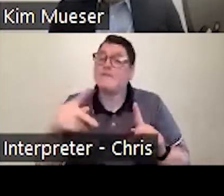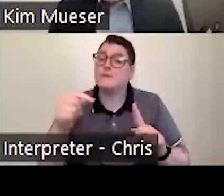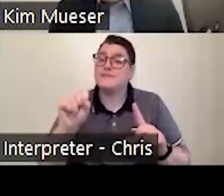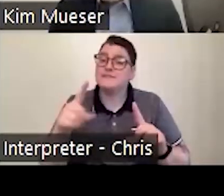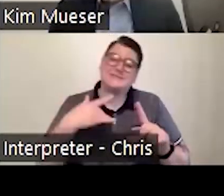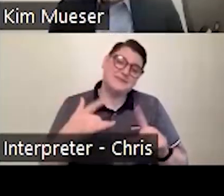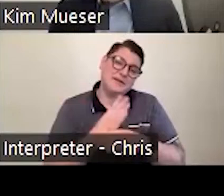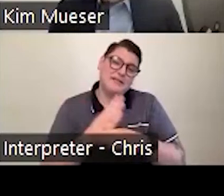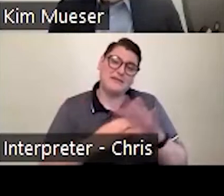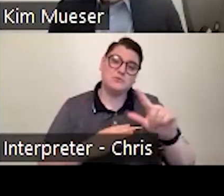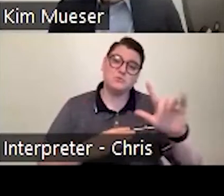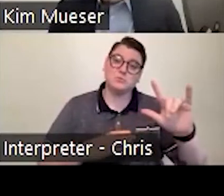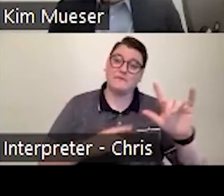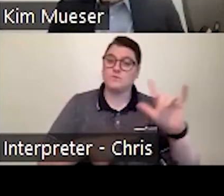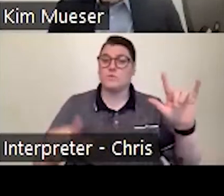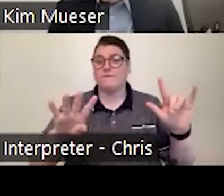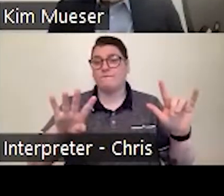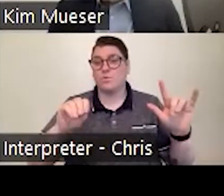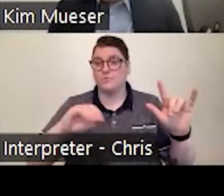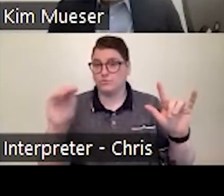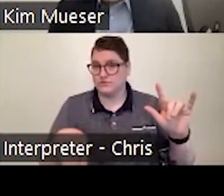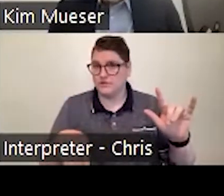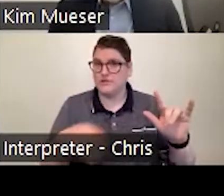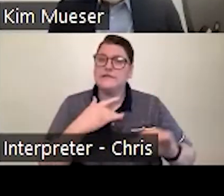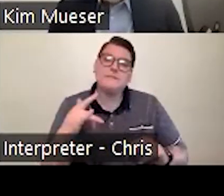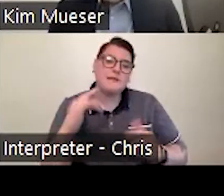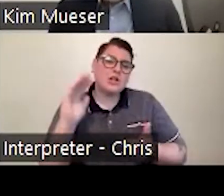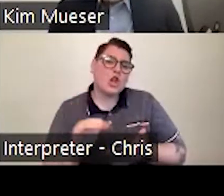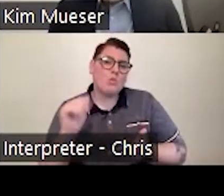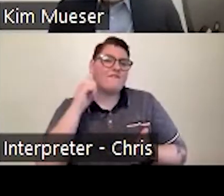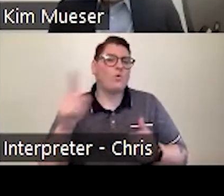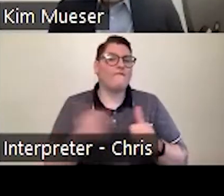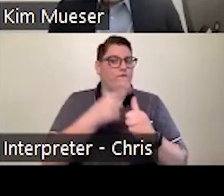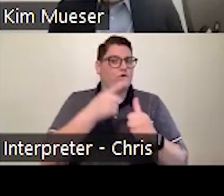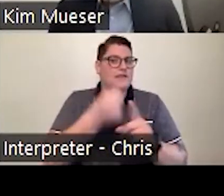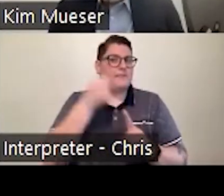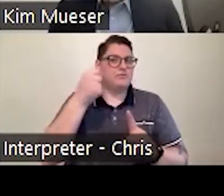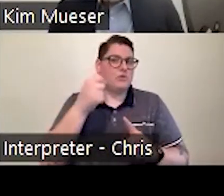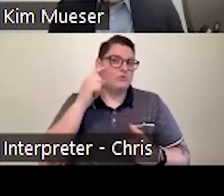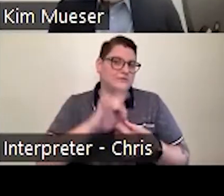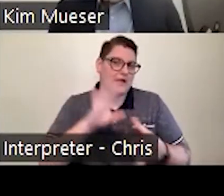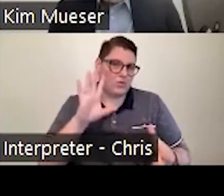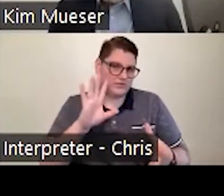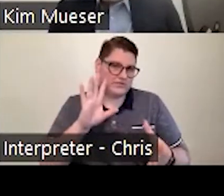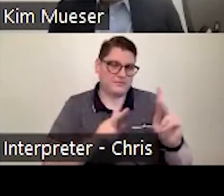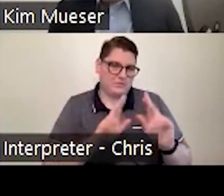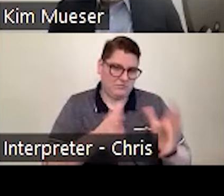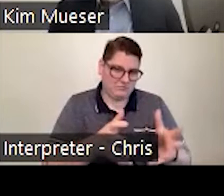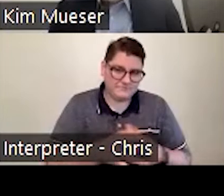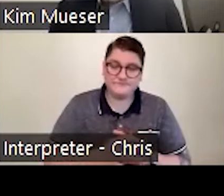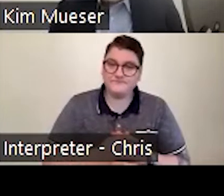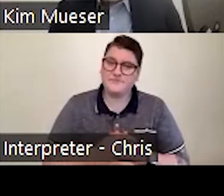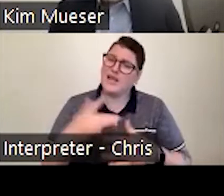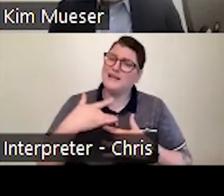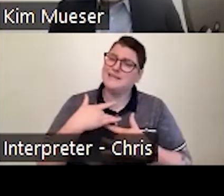and 40%. They're a little bit lower in first episode psychosis individuals. They tend to be the very